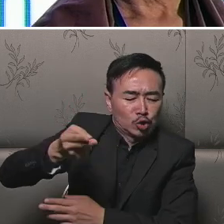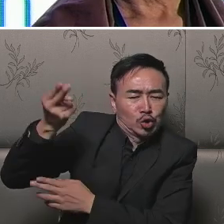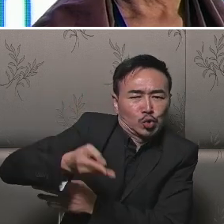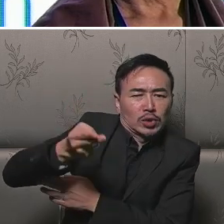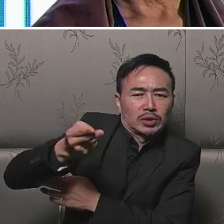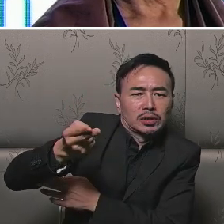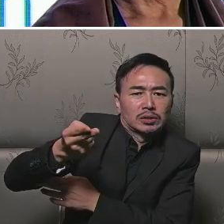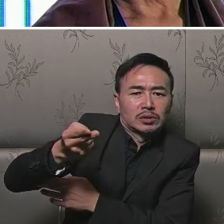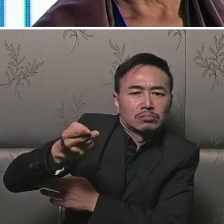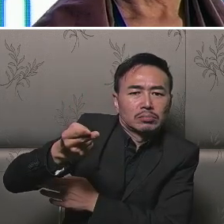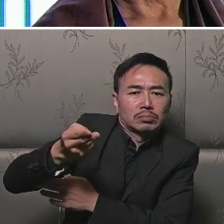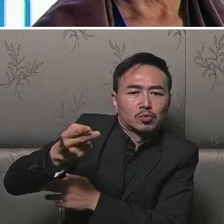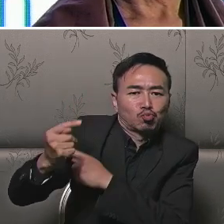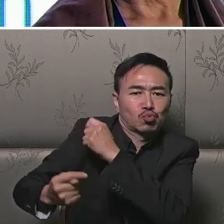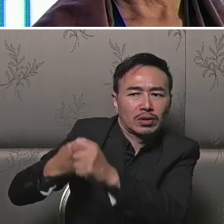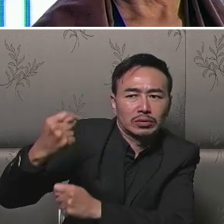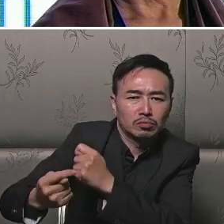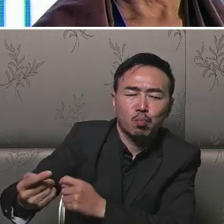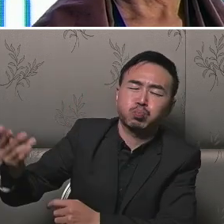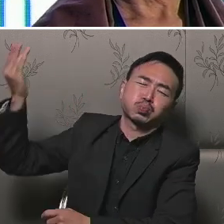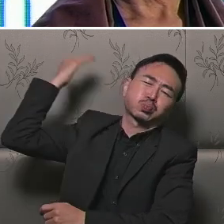that are being sustained through